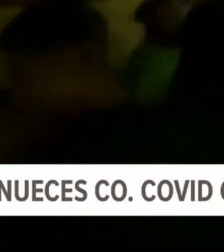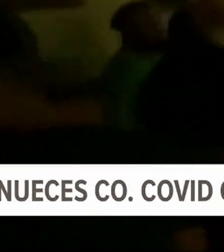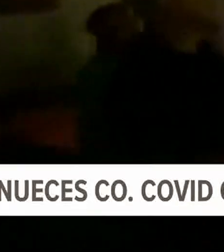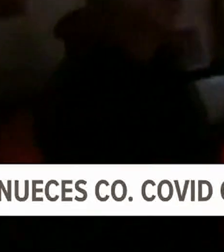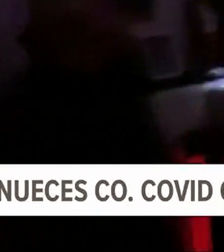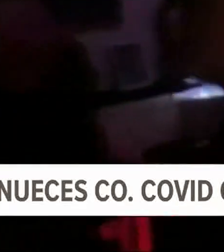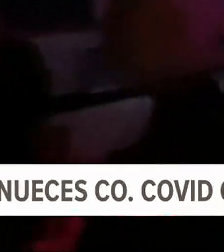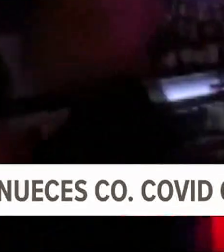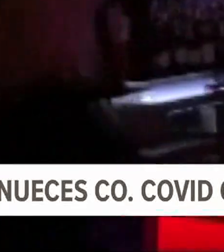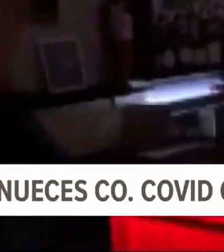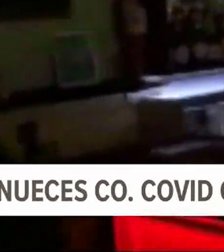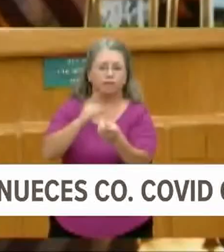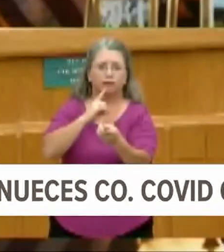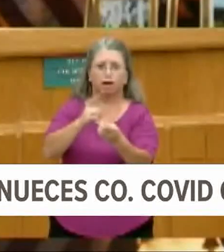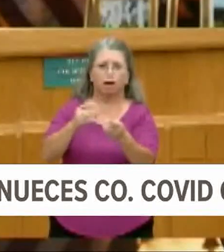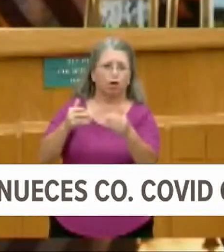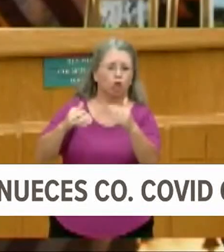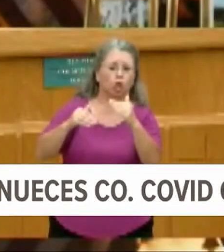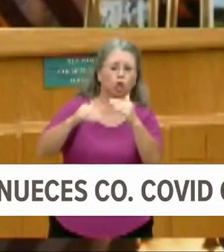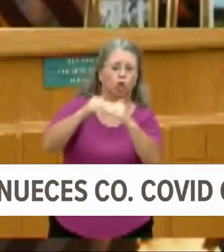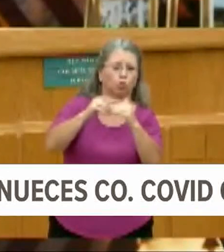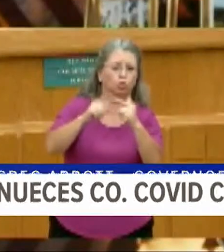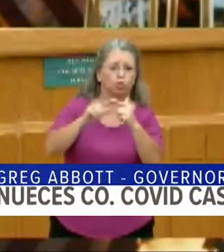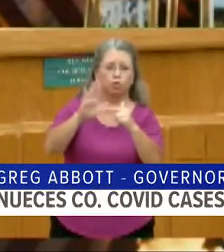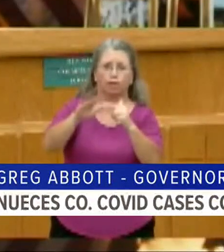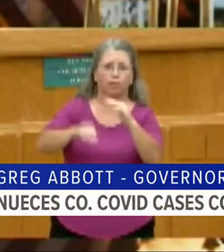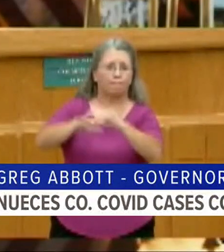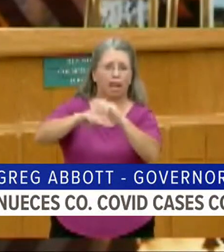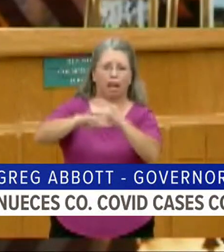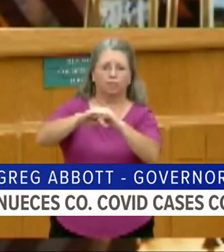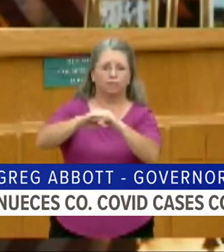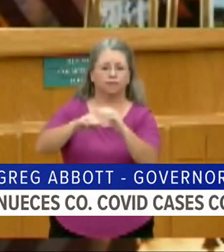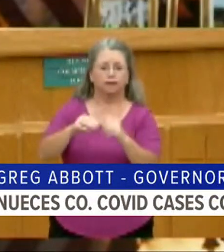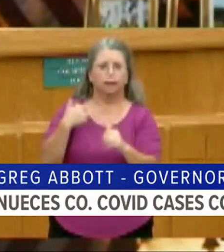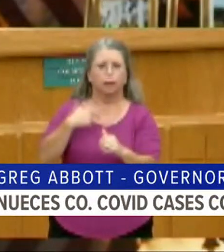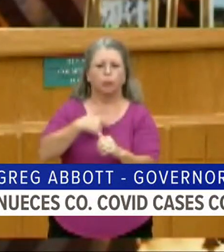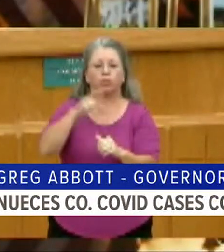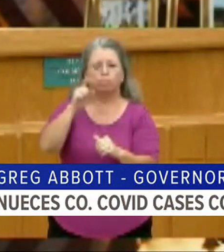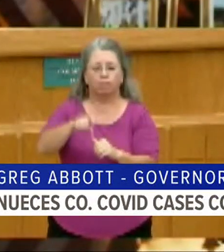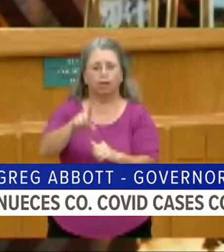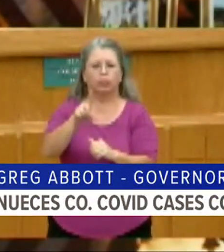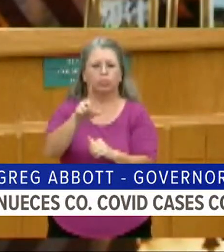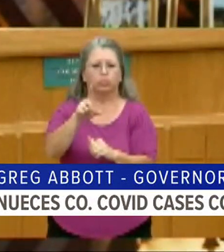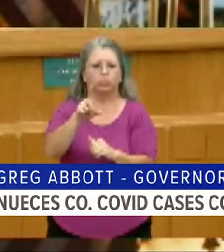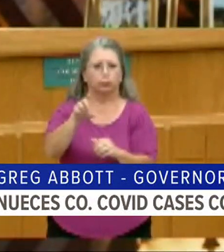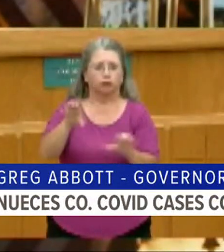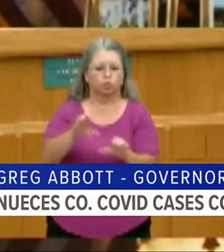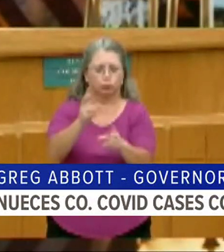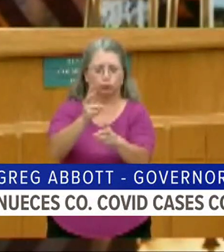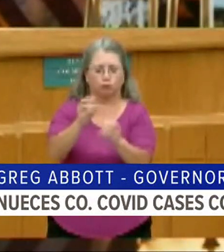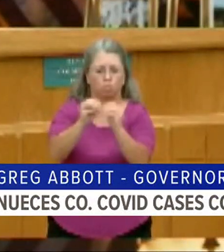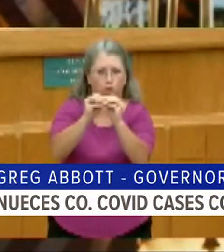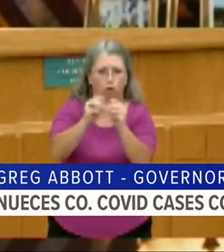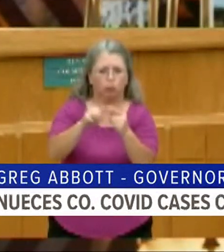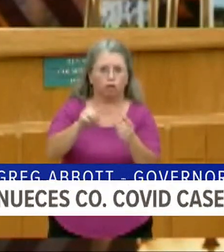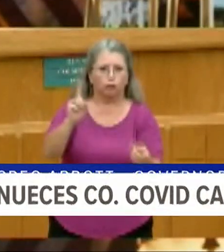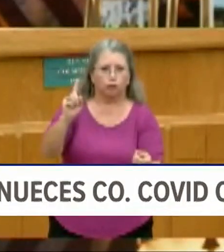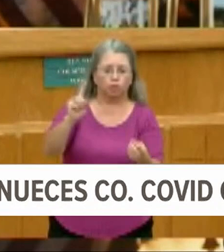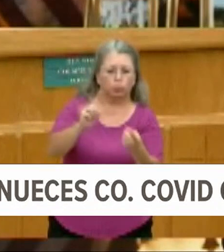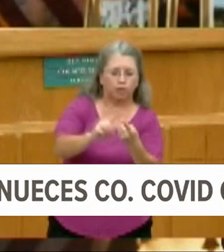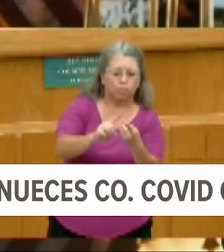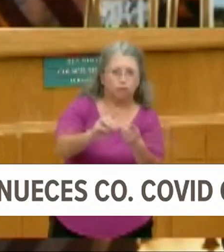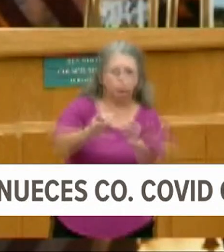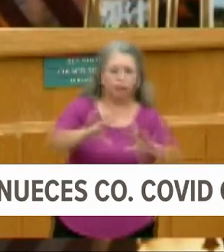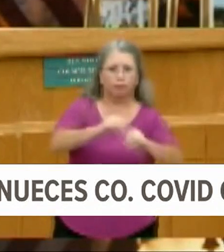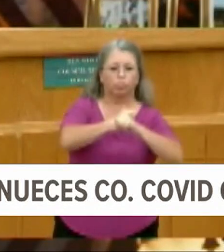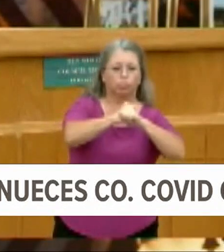businesses open. We must do more to slow the spread without locking Texas back down.